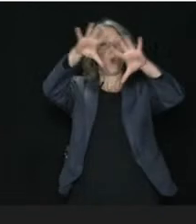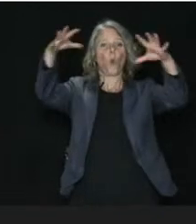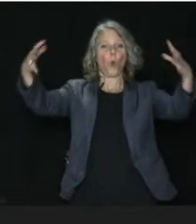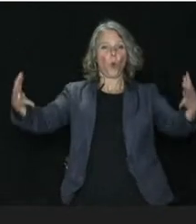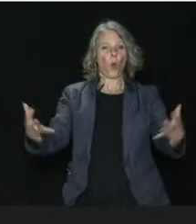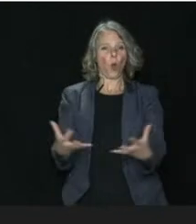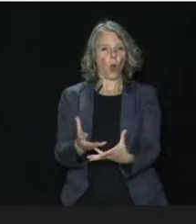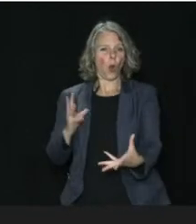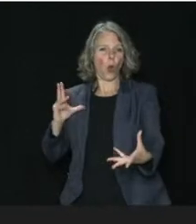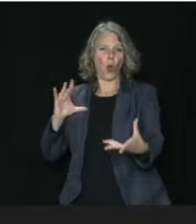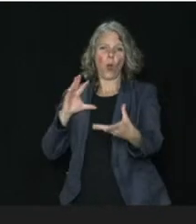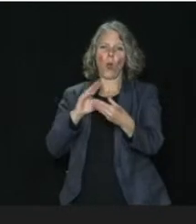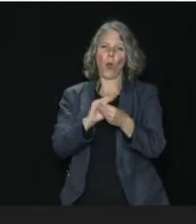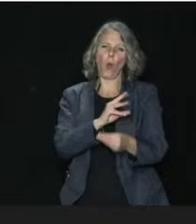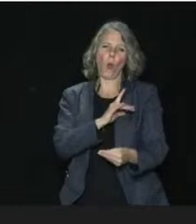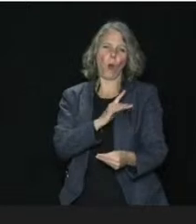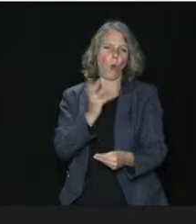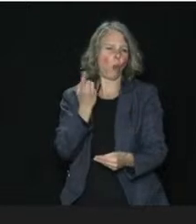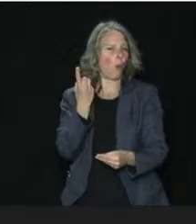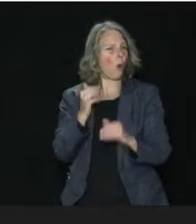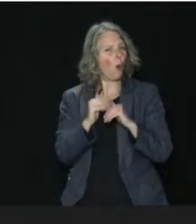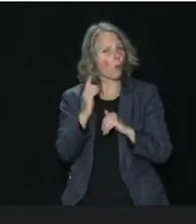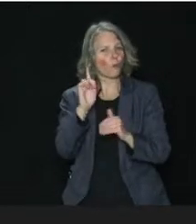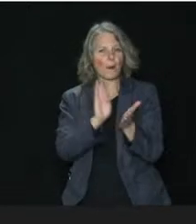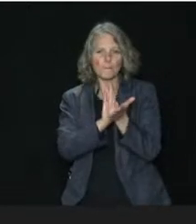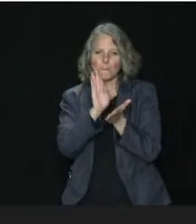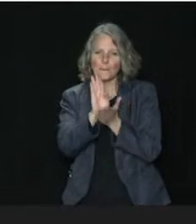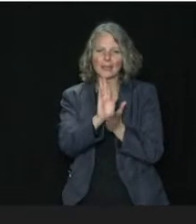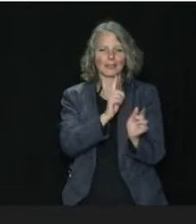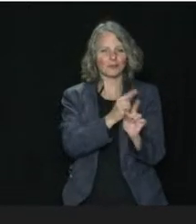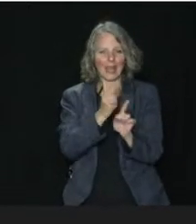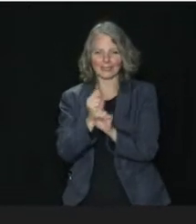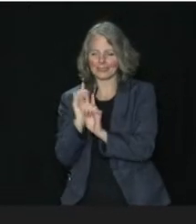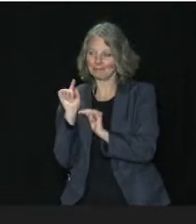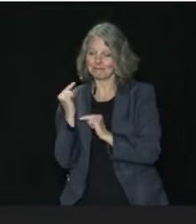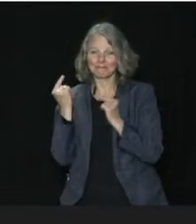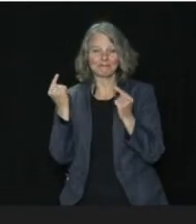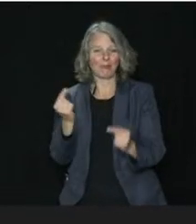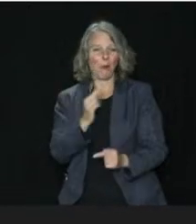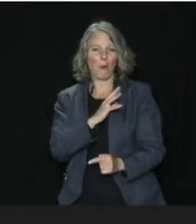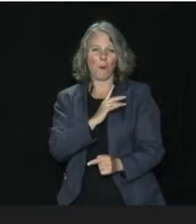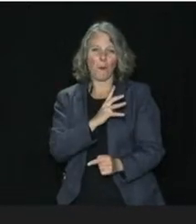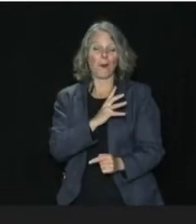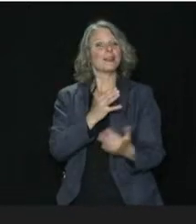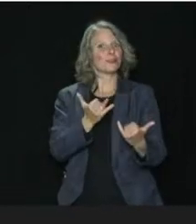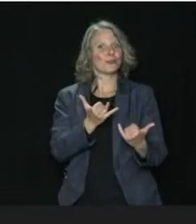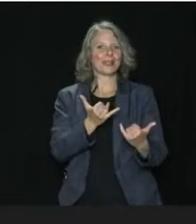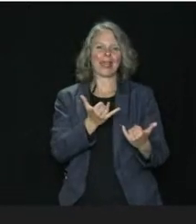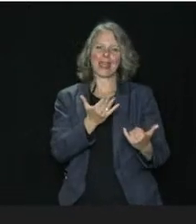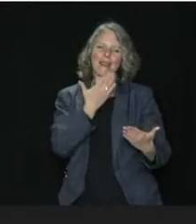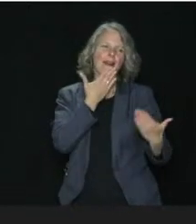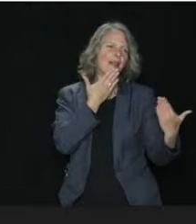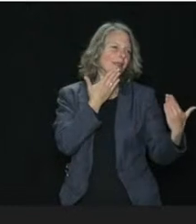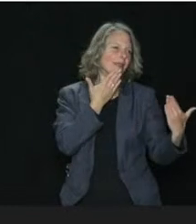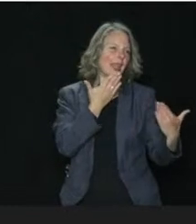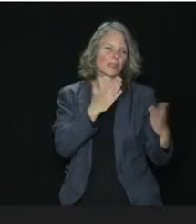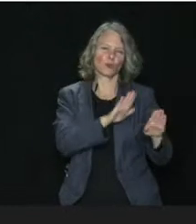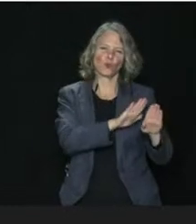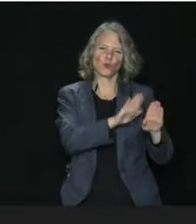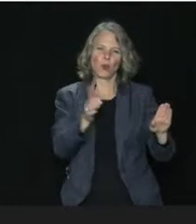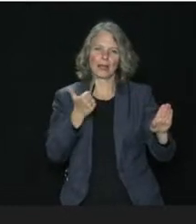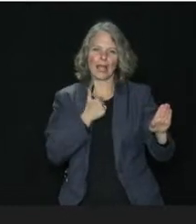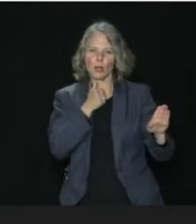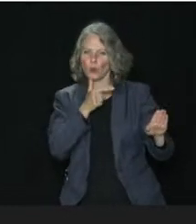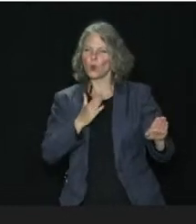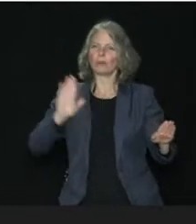milestone of over 1 billion vaccines administered. And today, we'd like to give a shout out to the millions of Canadians who have